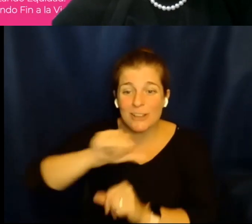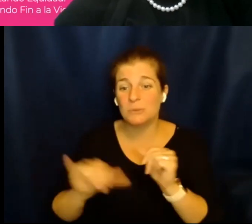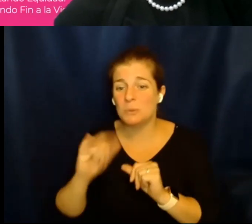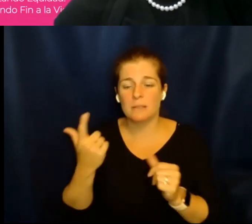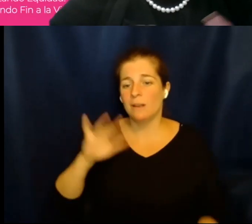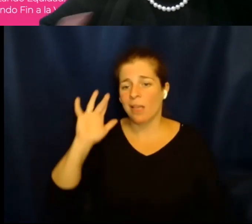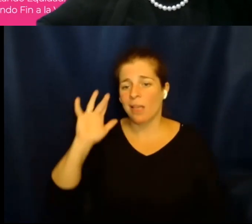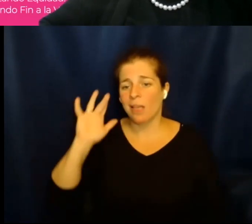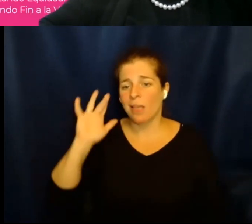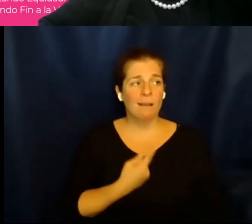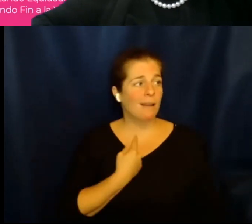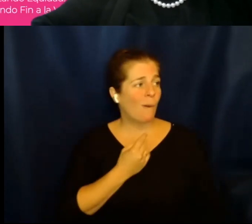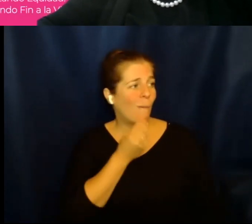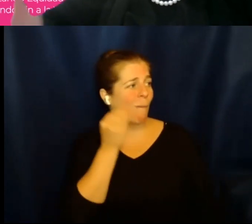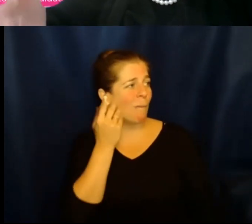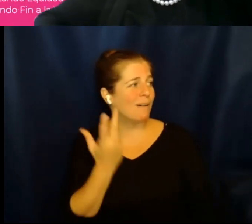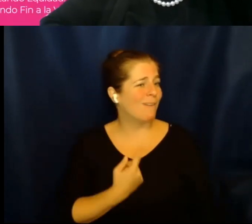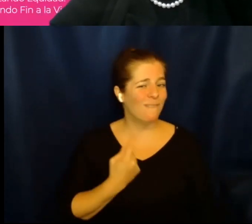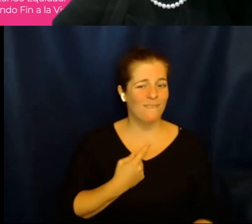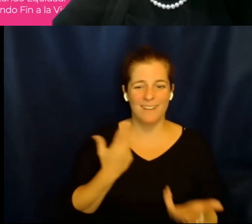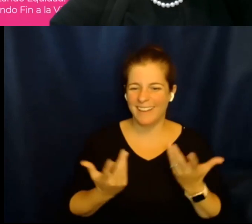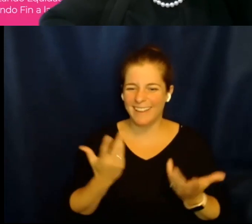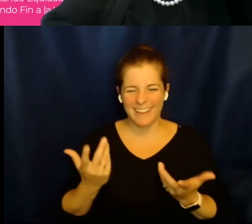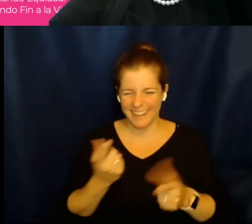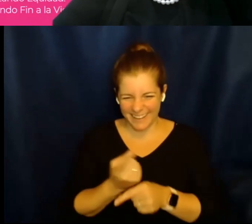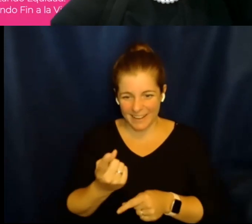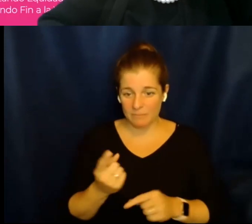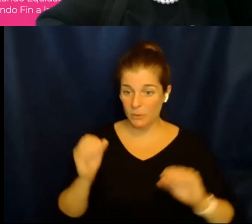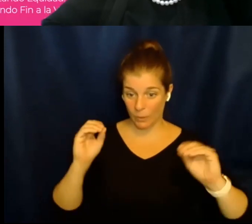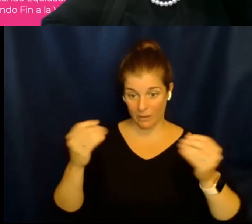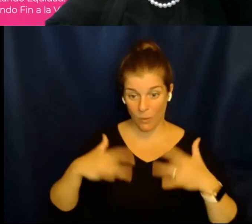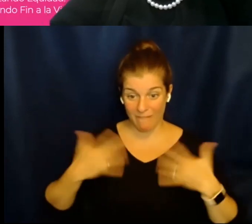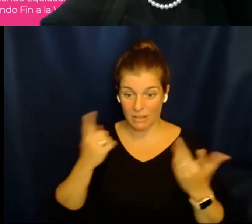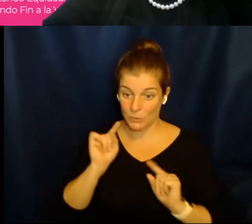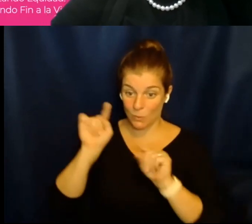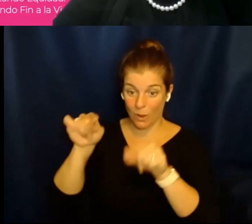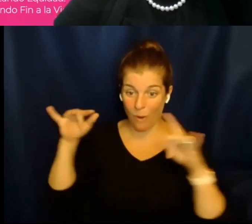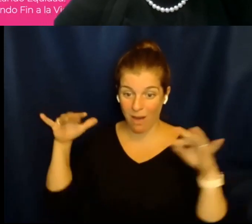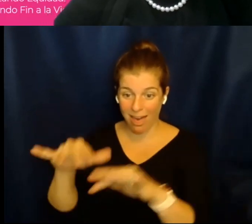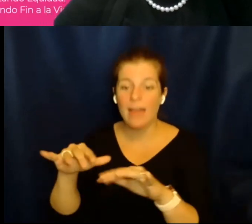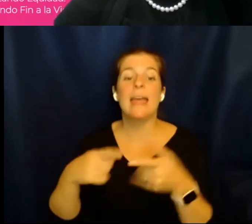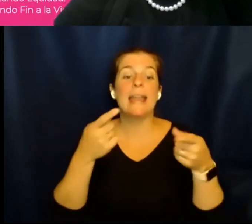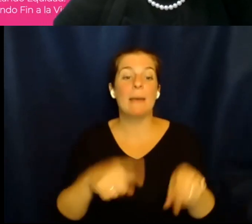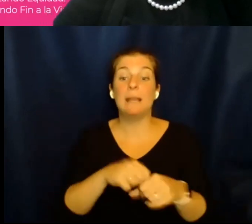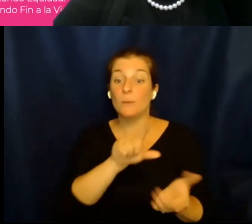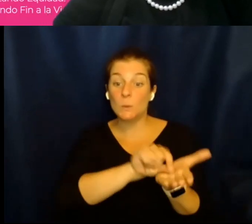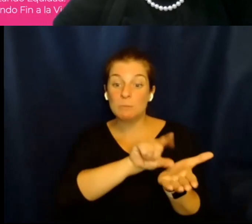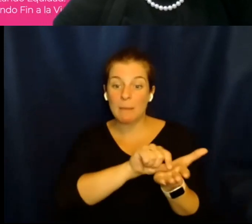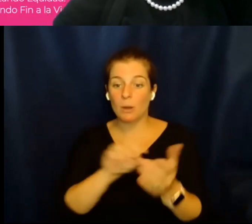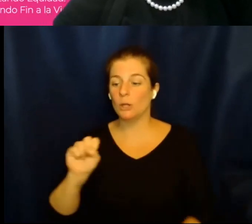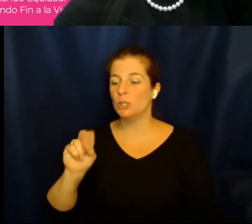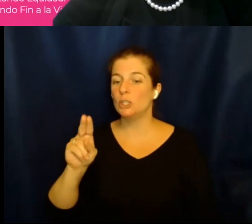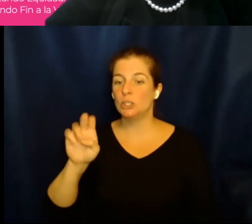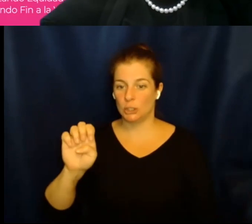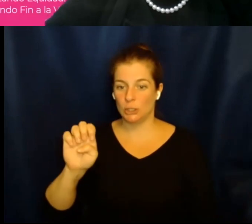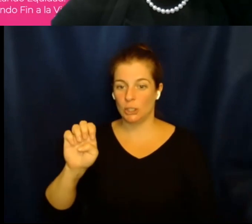up at home. We haven't had any events. And it even came out in the newspaper that Shure Helpline was helping out the